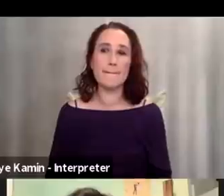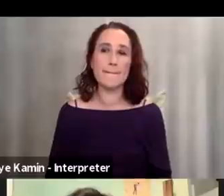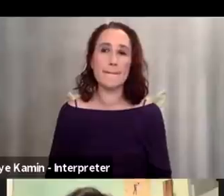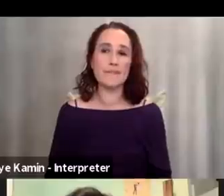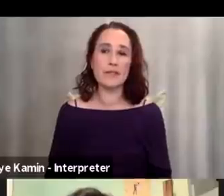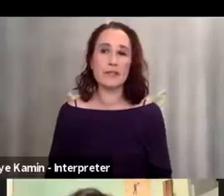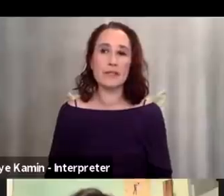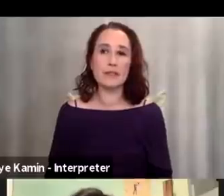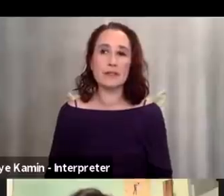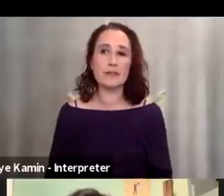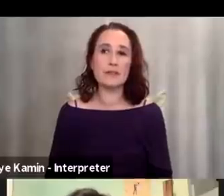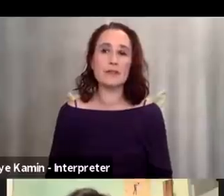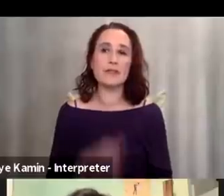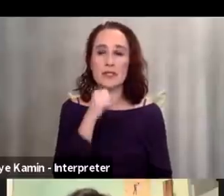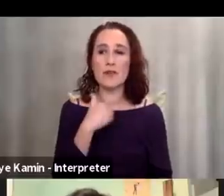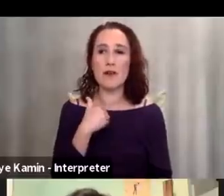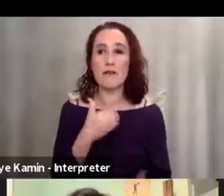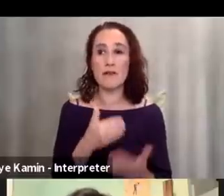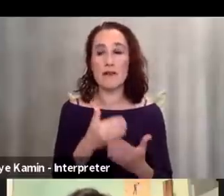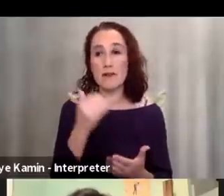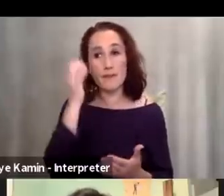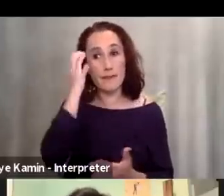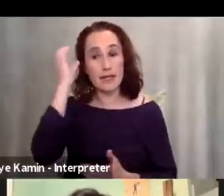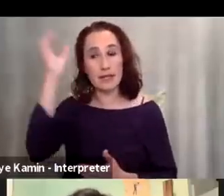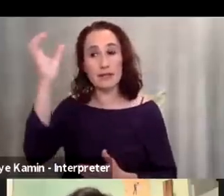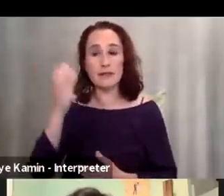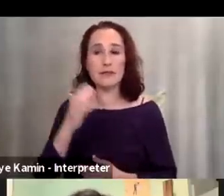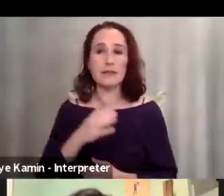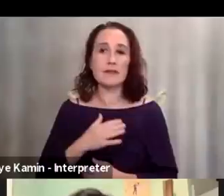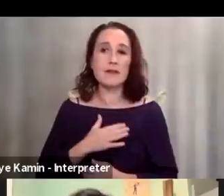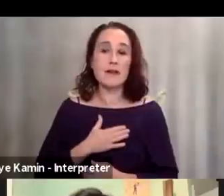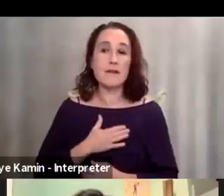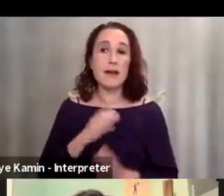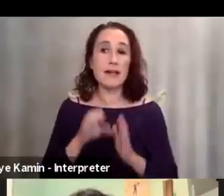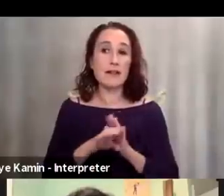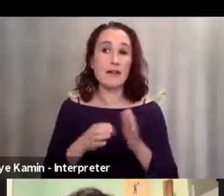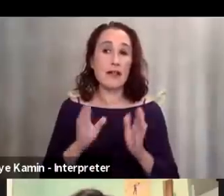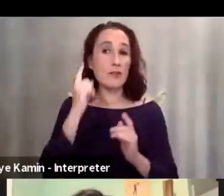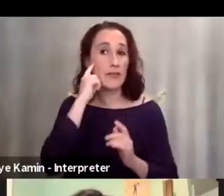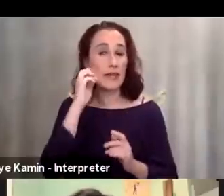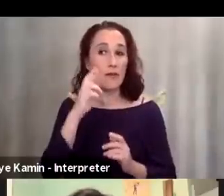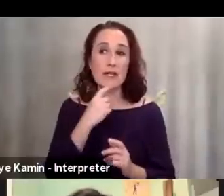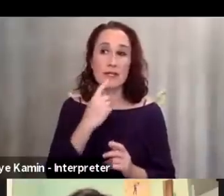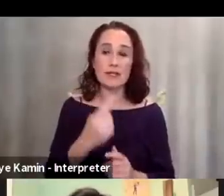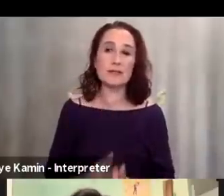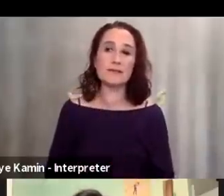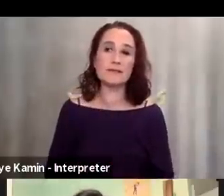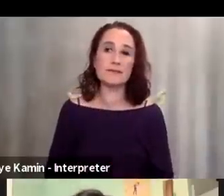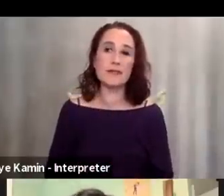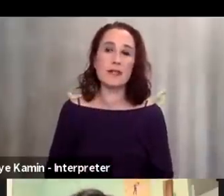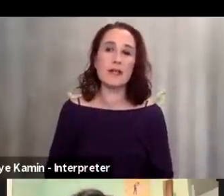I don't have preconceptions about what my character is allowed to think or say. It's all